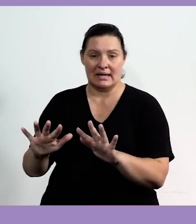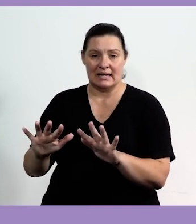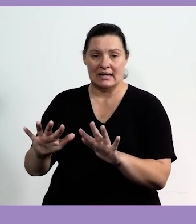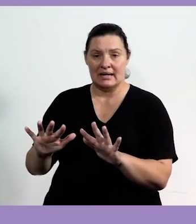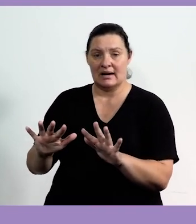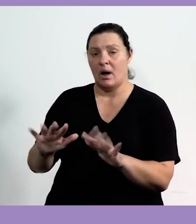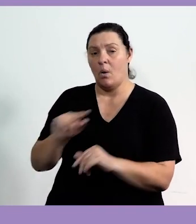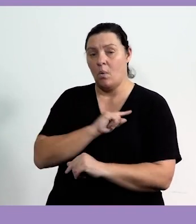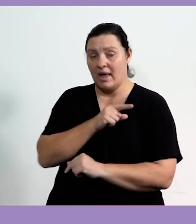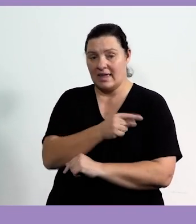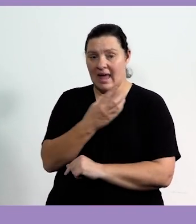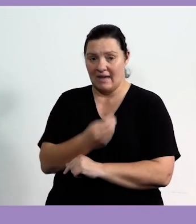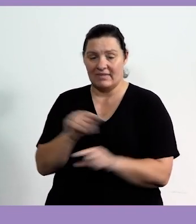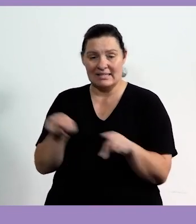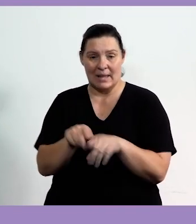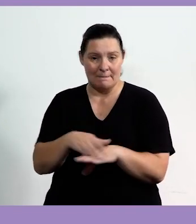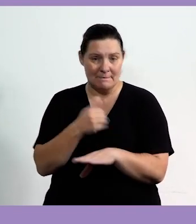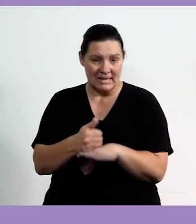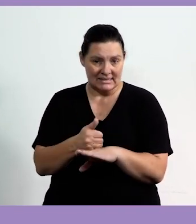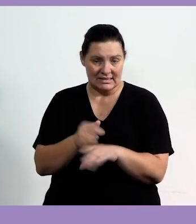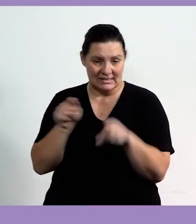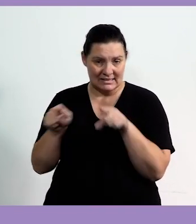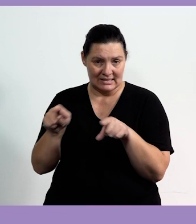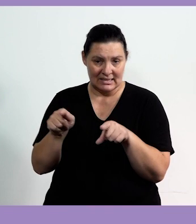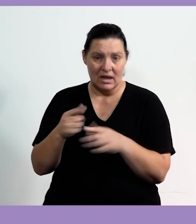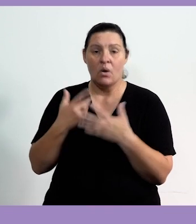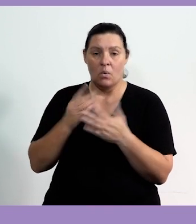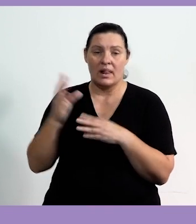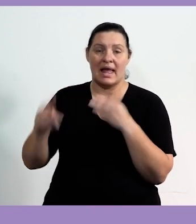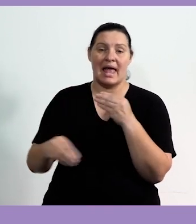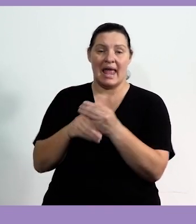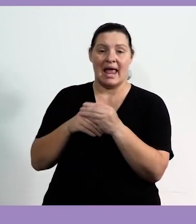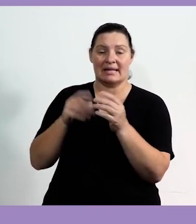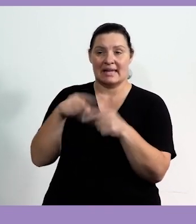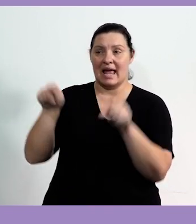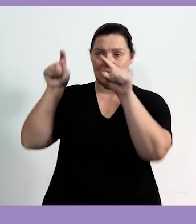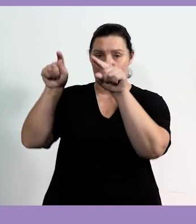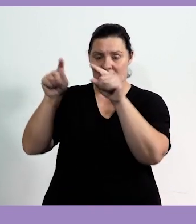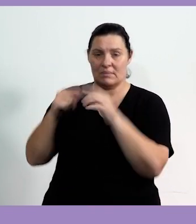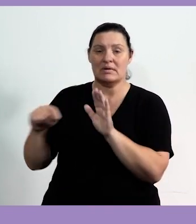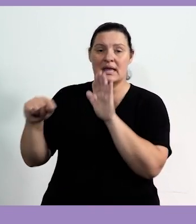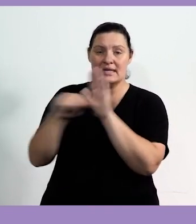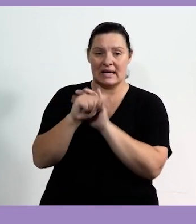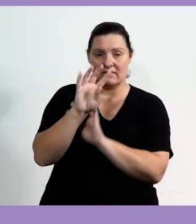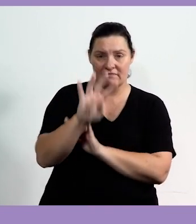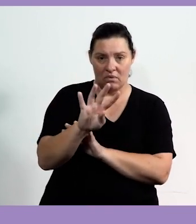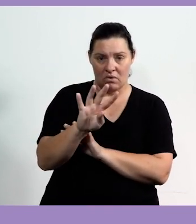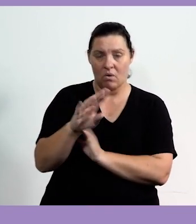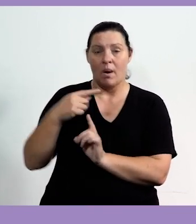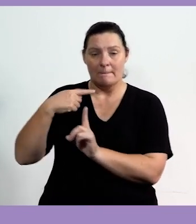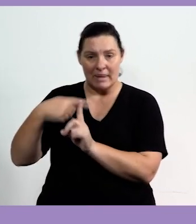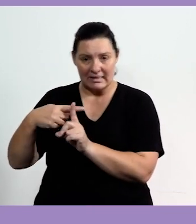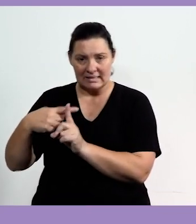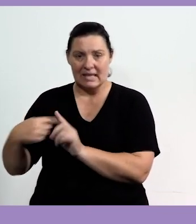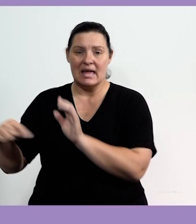by 10, but now because they have the same base, we are going to add the exponents. So that is a